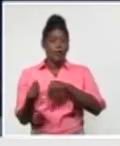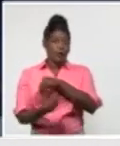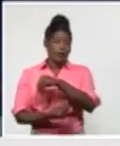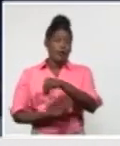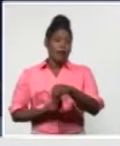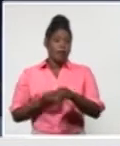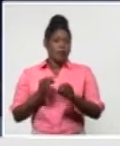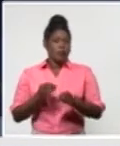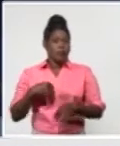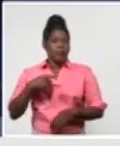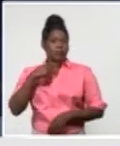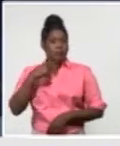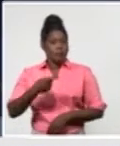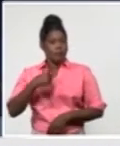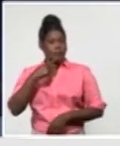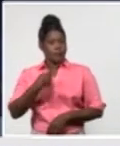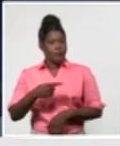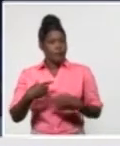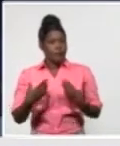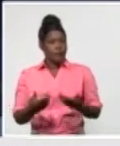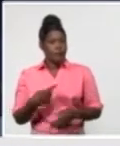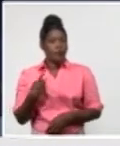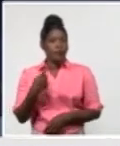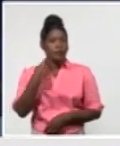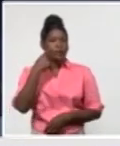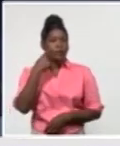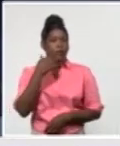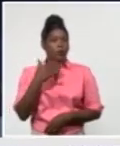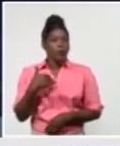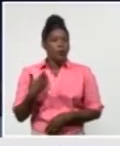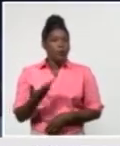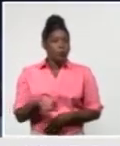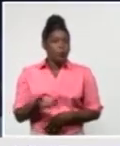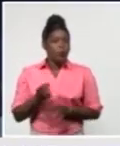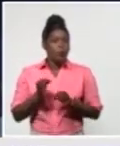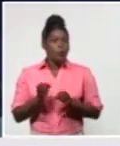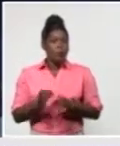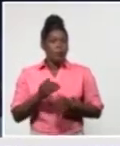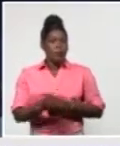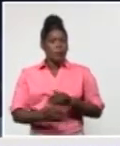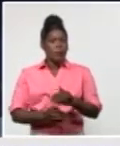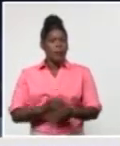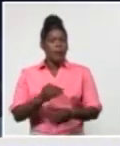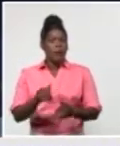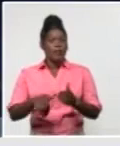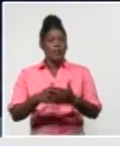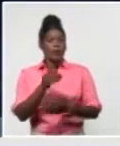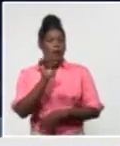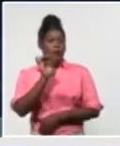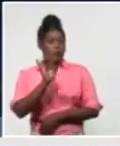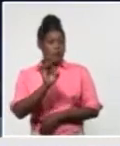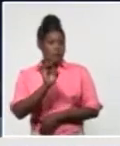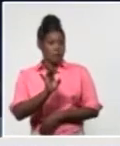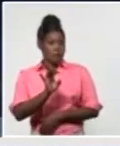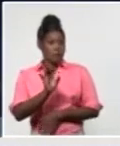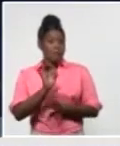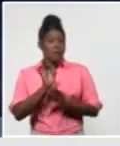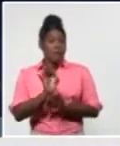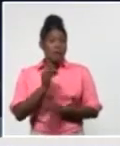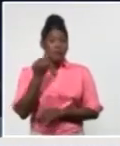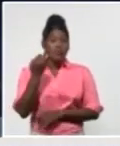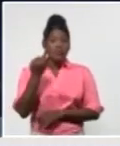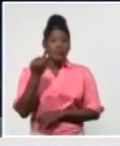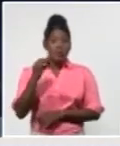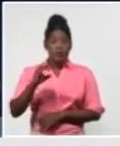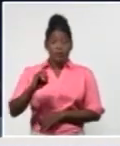As we have been explaining, this trend changes when we take a look at the behavior of the last 15